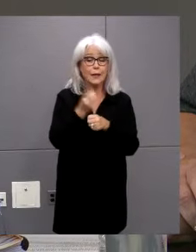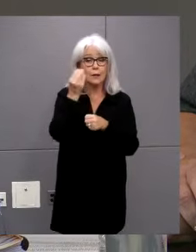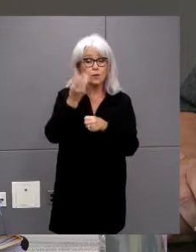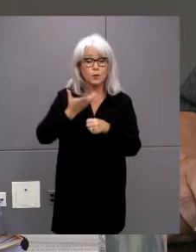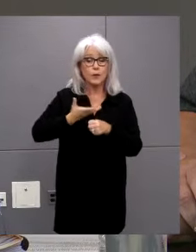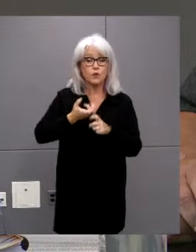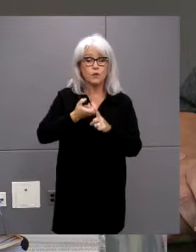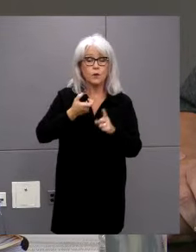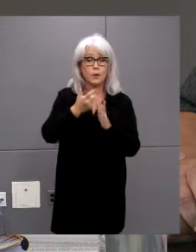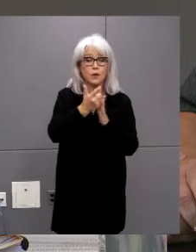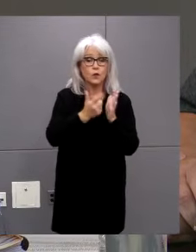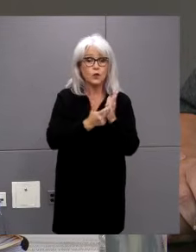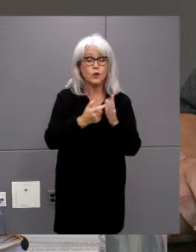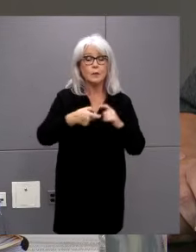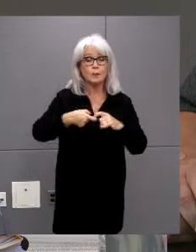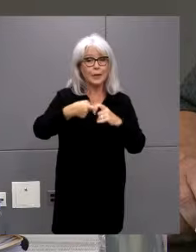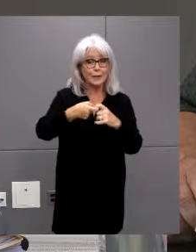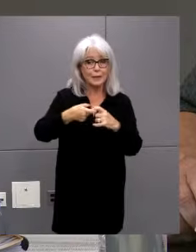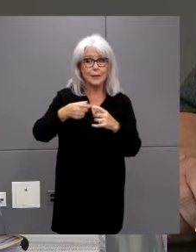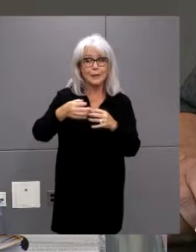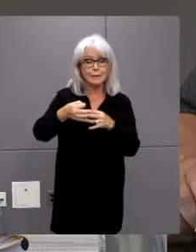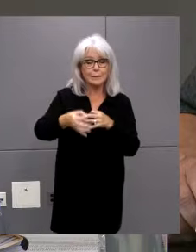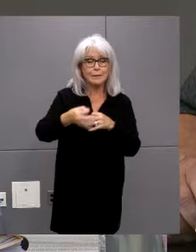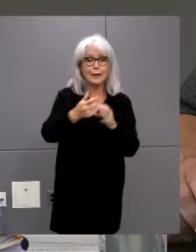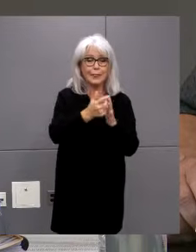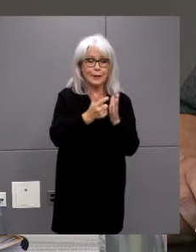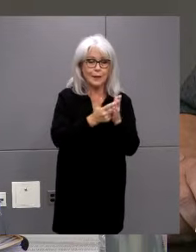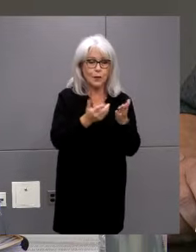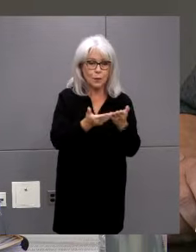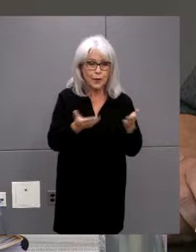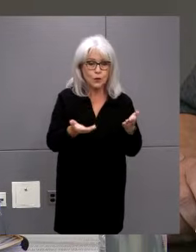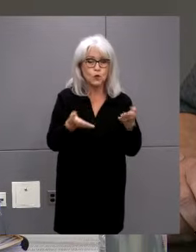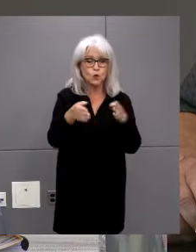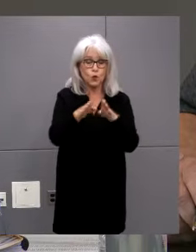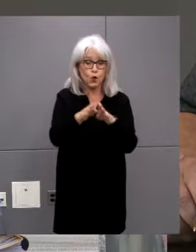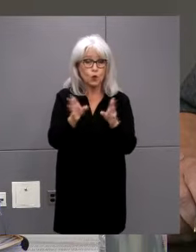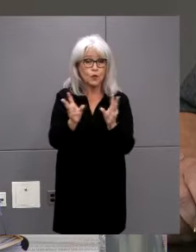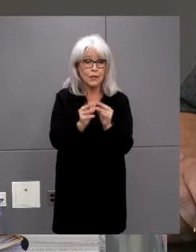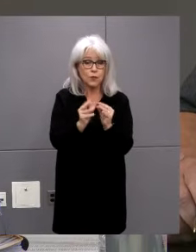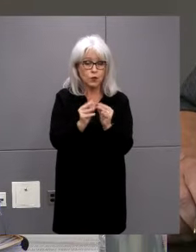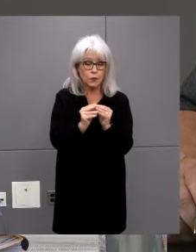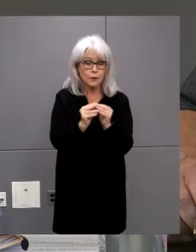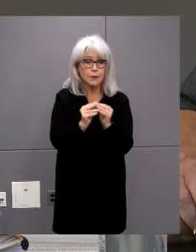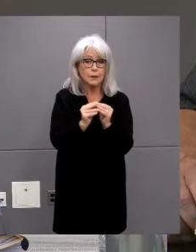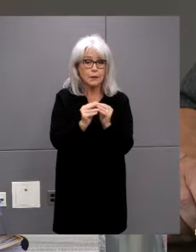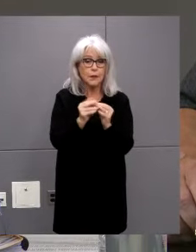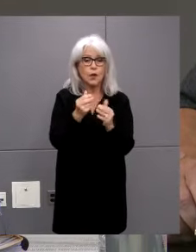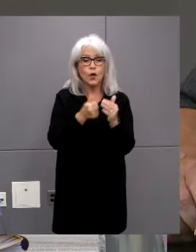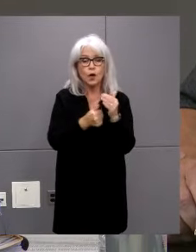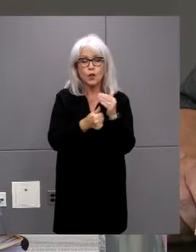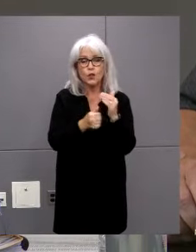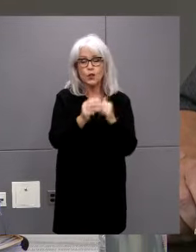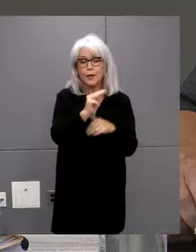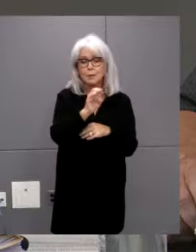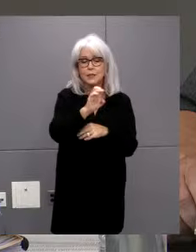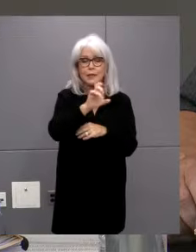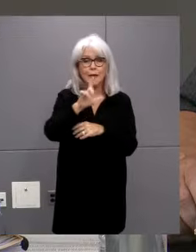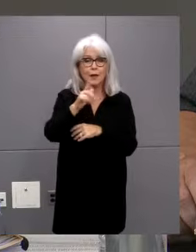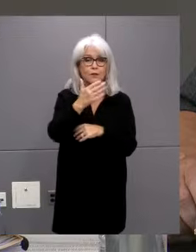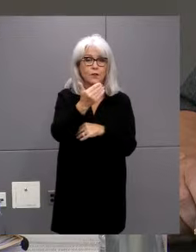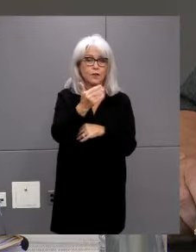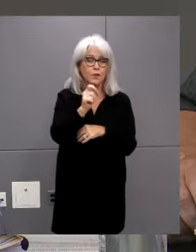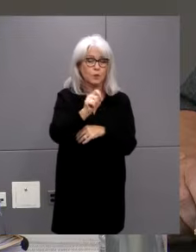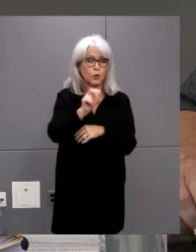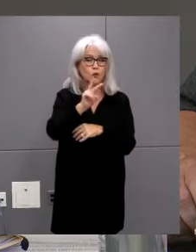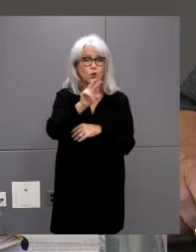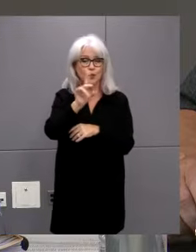the attorneys on pending legal matters as permitted in closed session under MCL